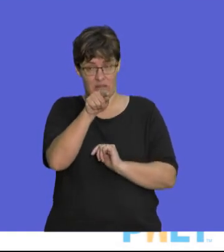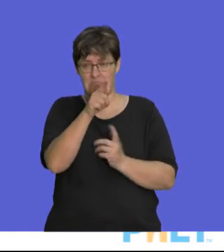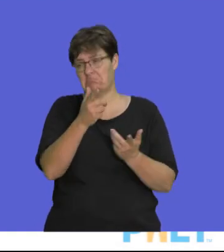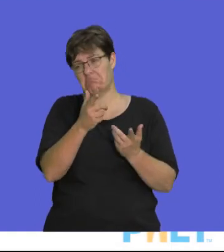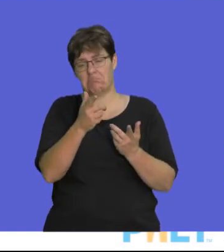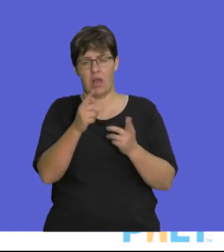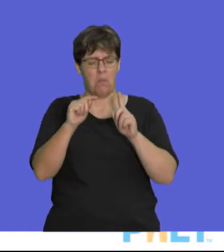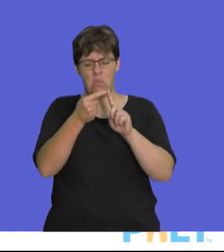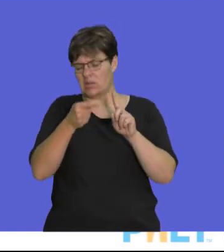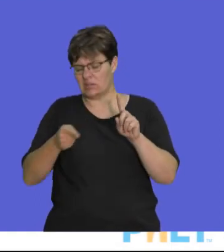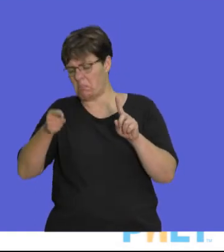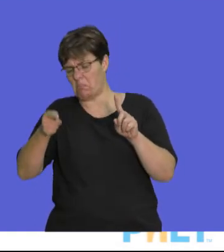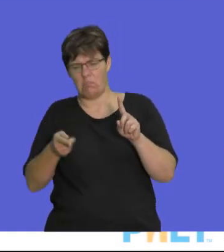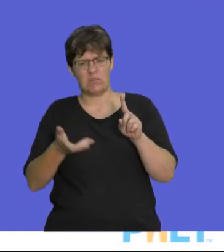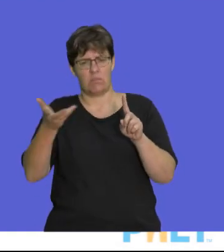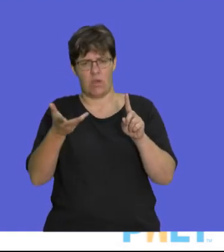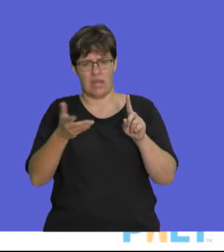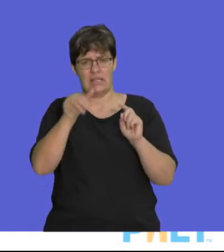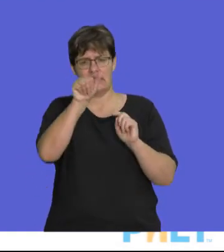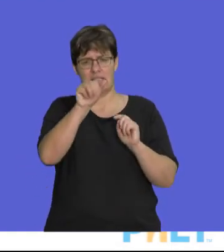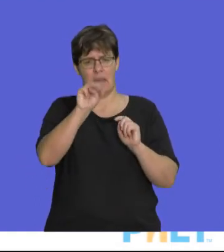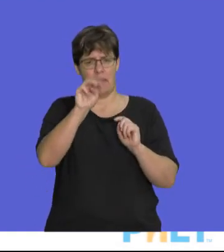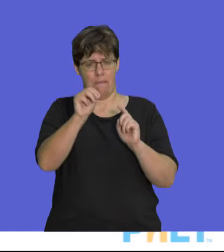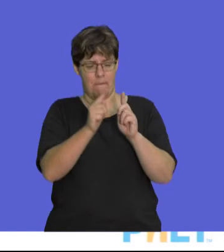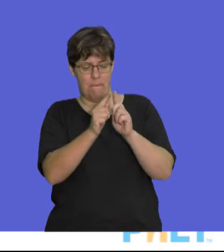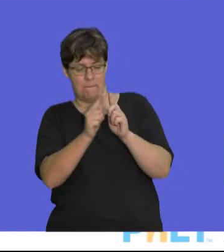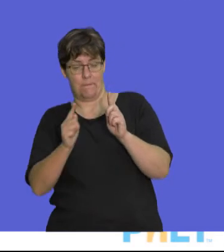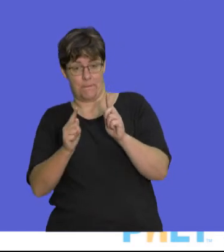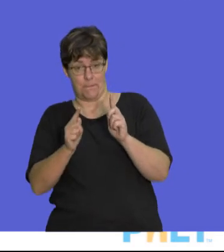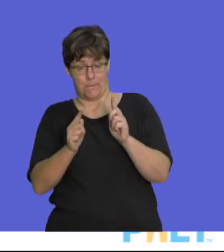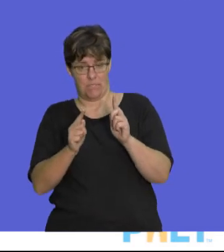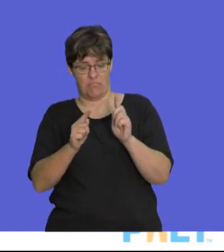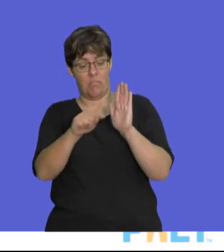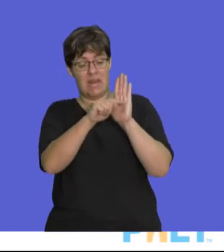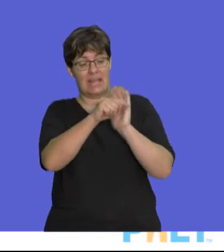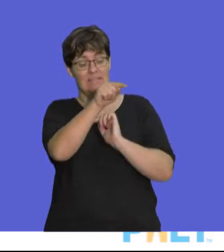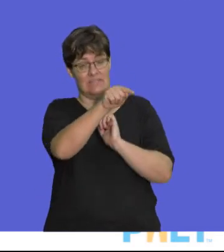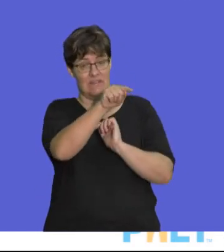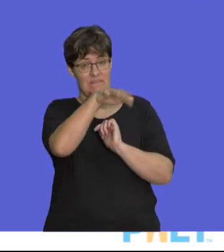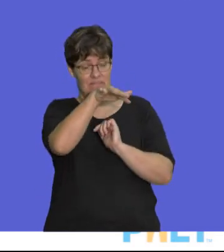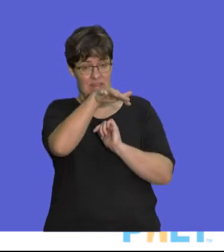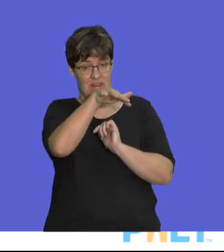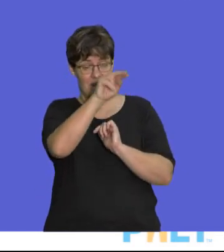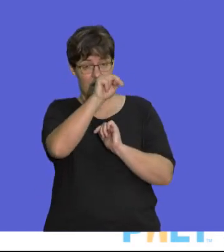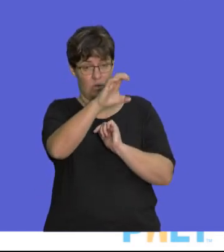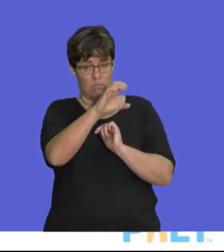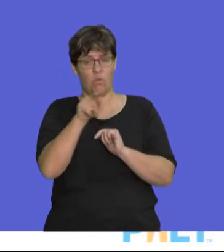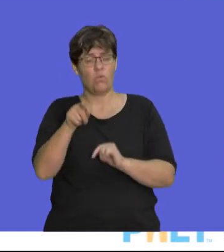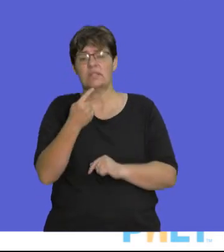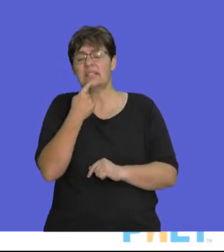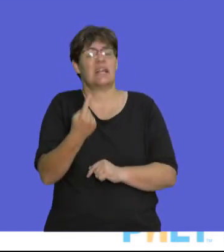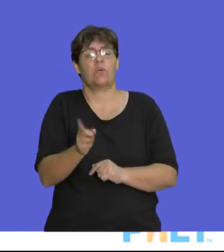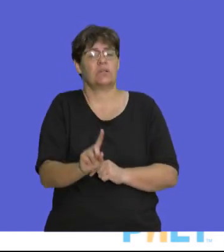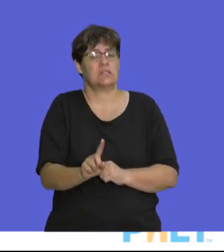say that point is somewhere there, 6 millimeters away from that negative 15 nanocoulombs. Actually, what